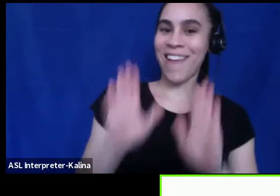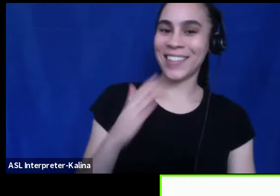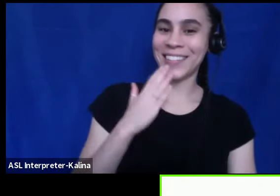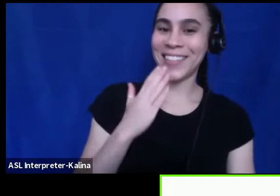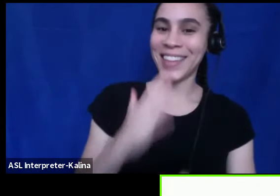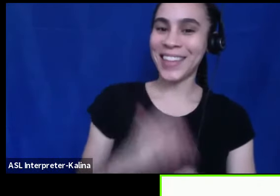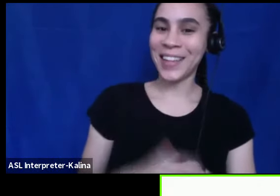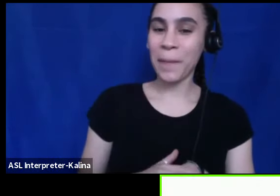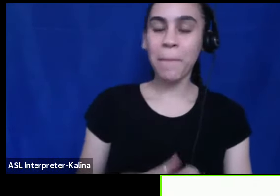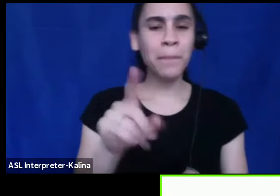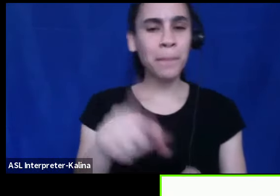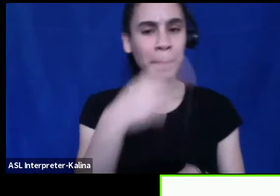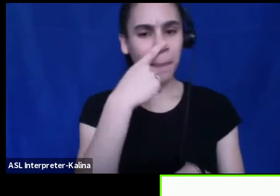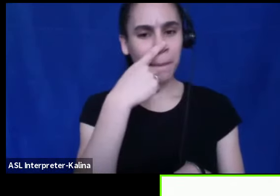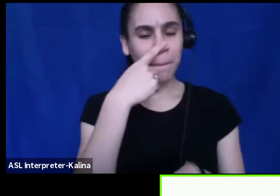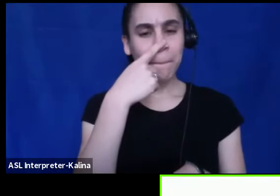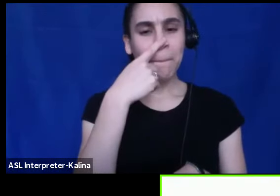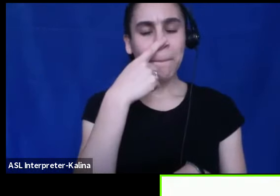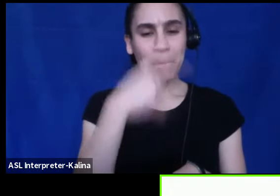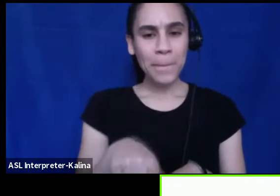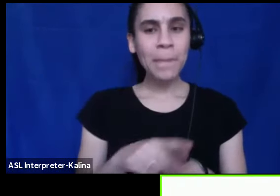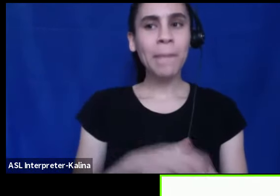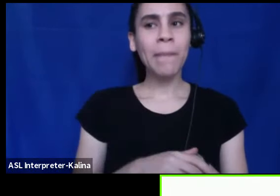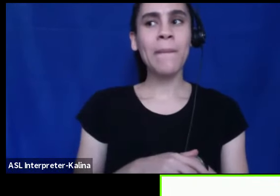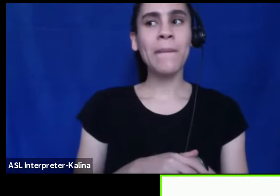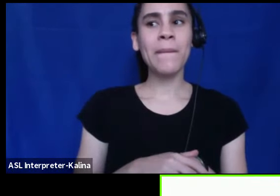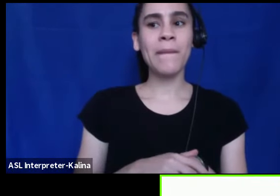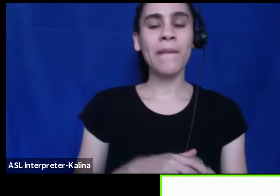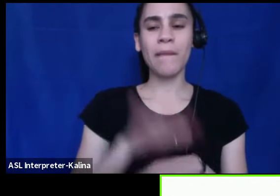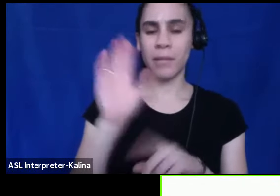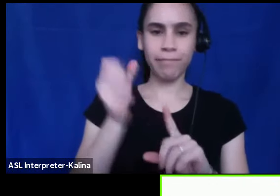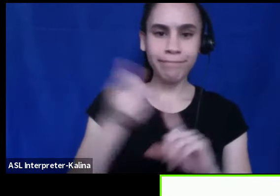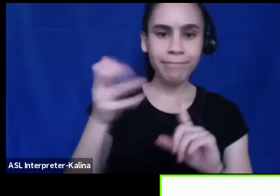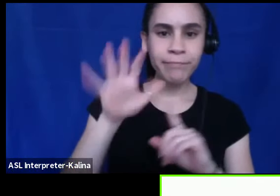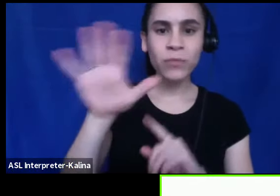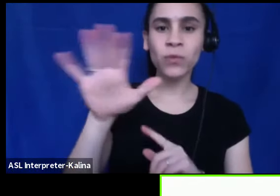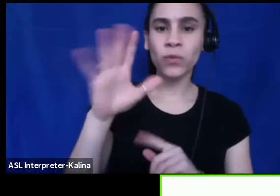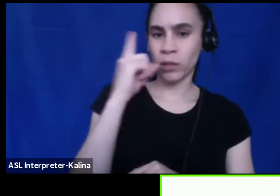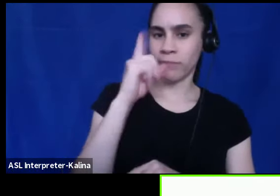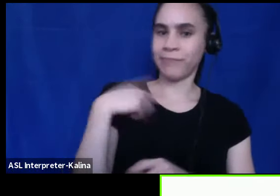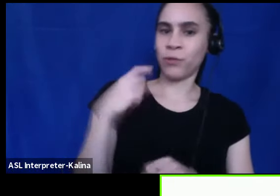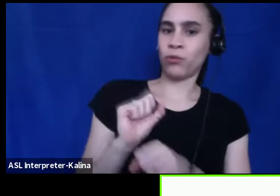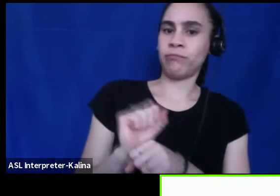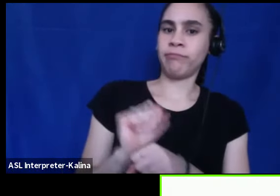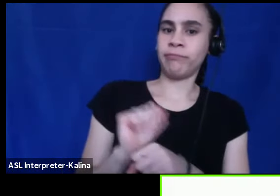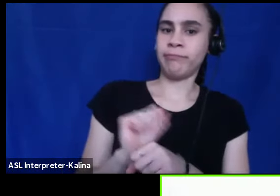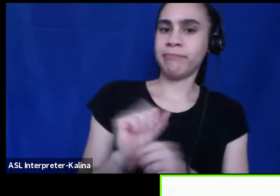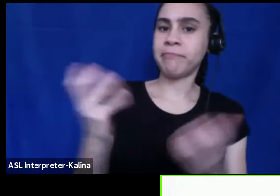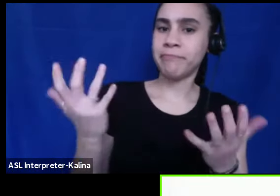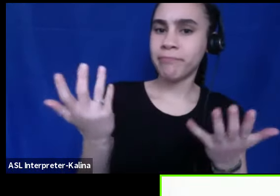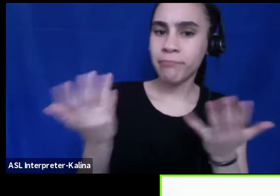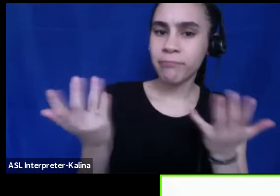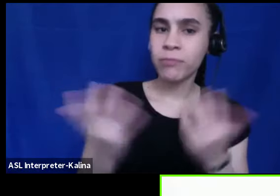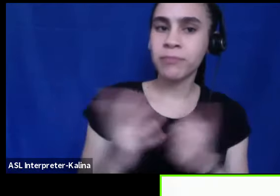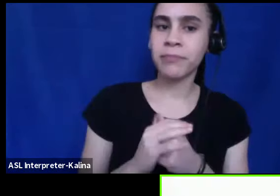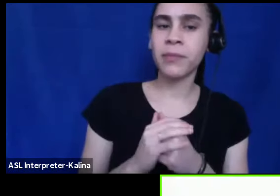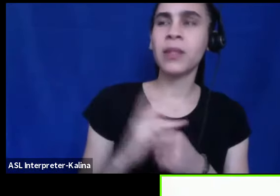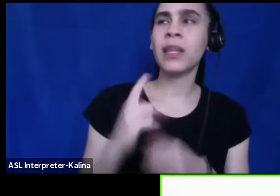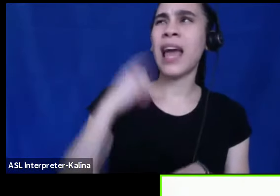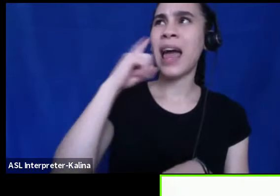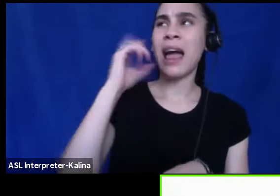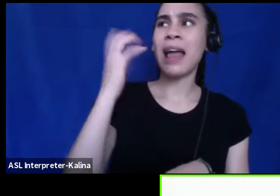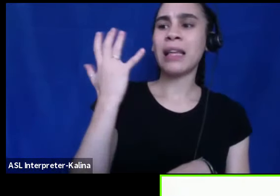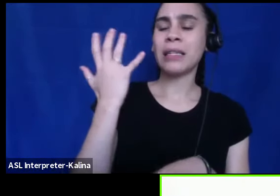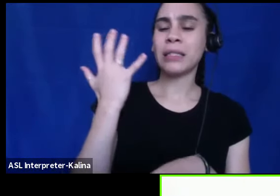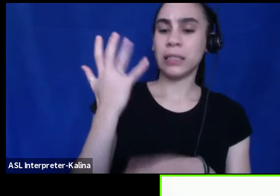So can you talk a little bit more about what your current work entails? What does that look like? I think for some